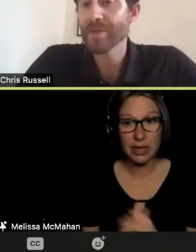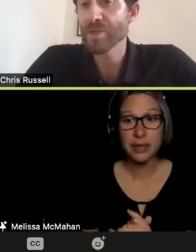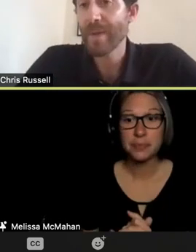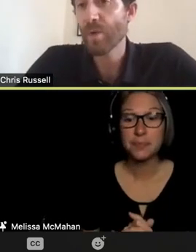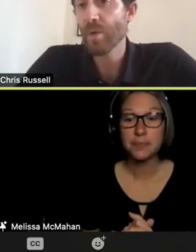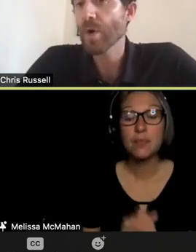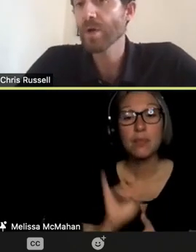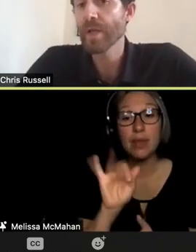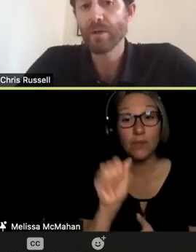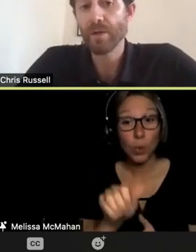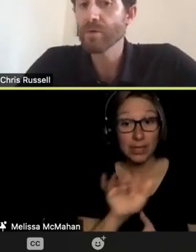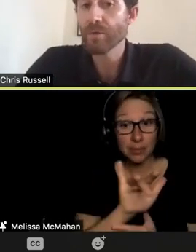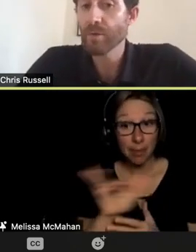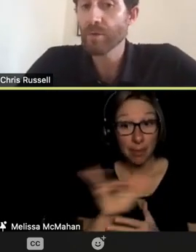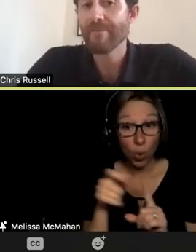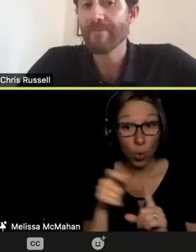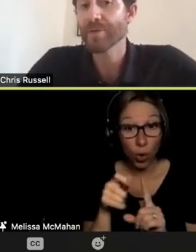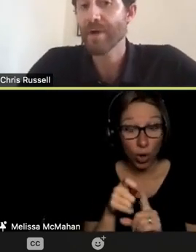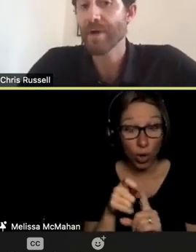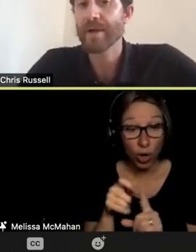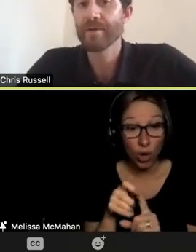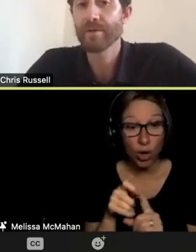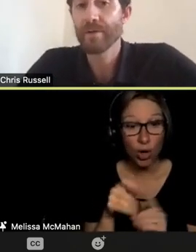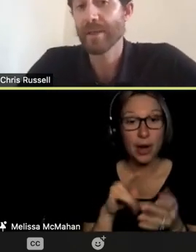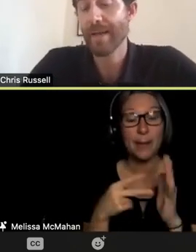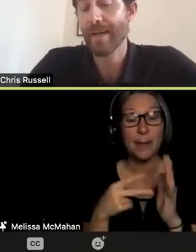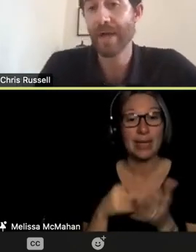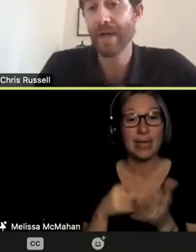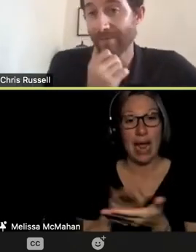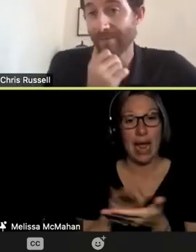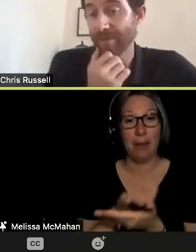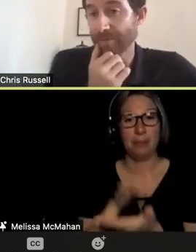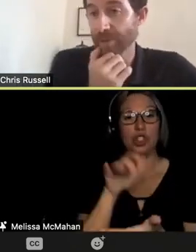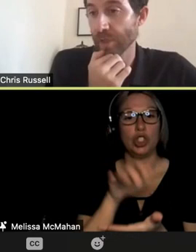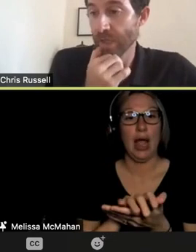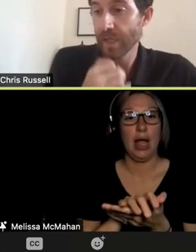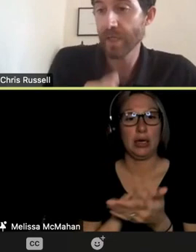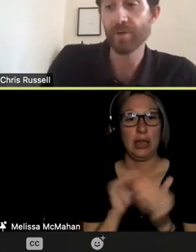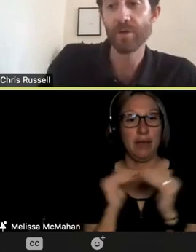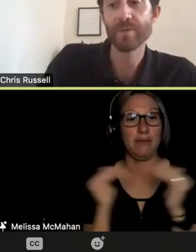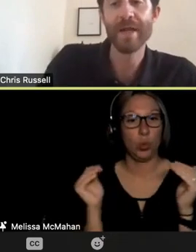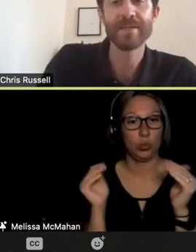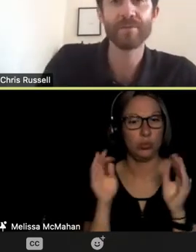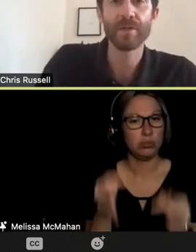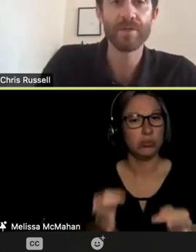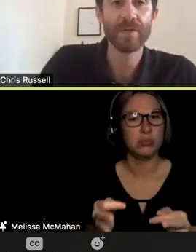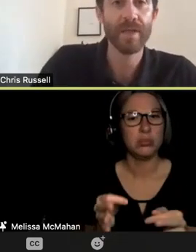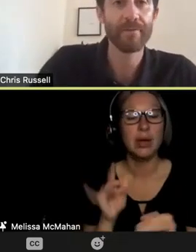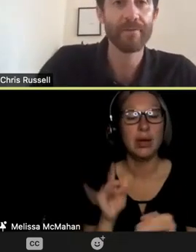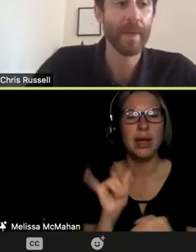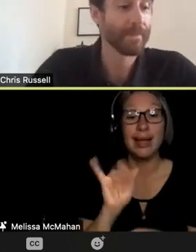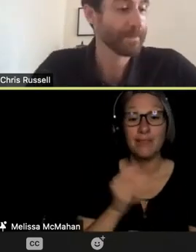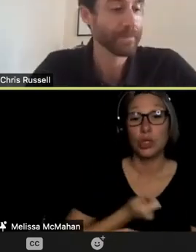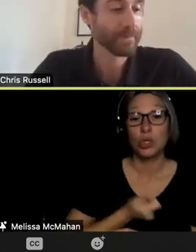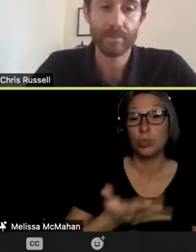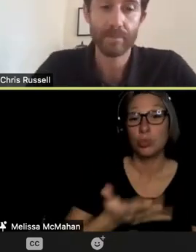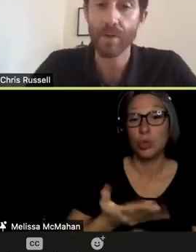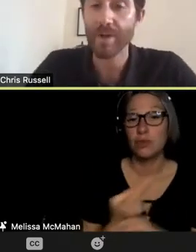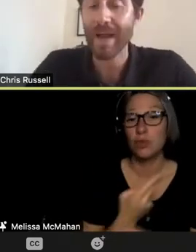So if you're able to spell a word, then you have abstract. You're at the abstract level for sure. If you expressively use the